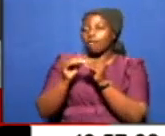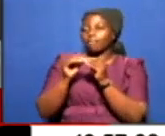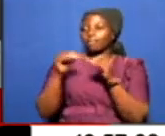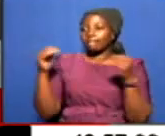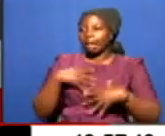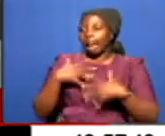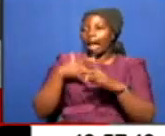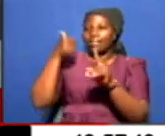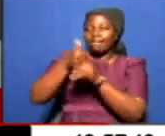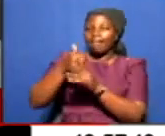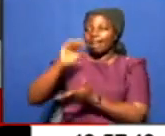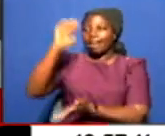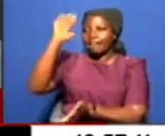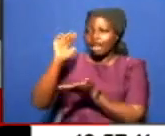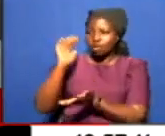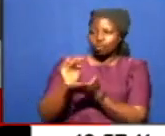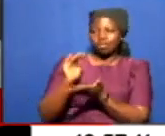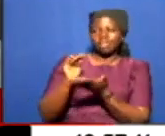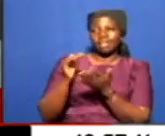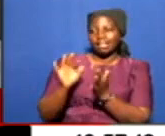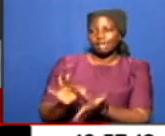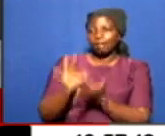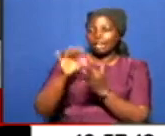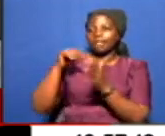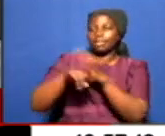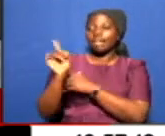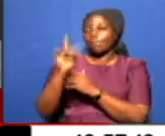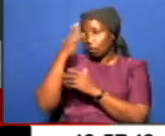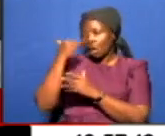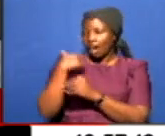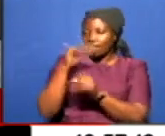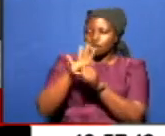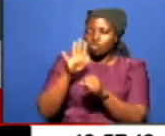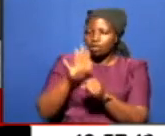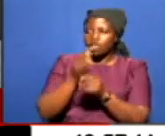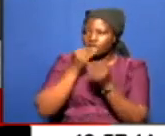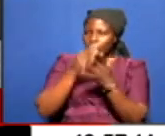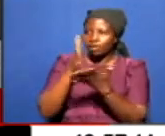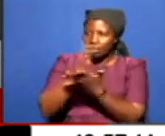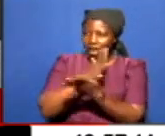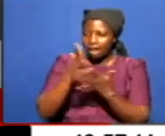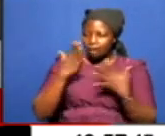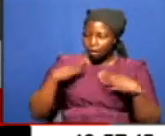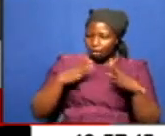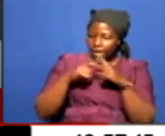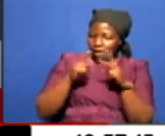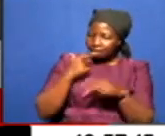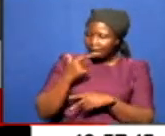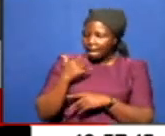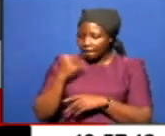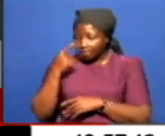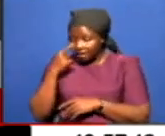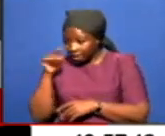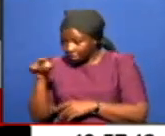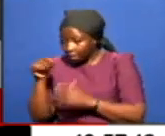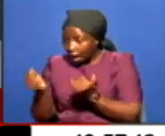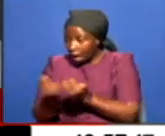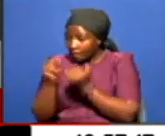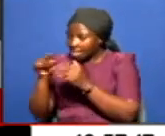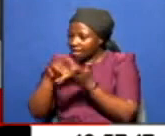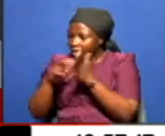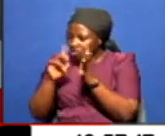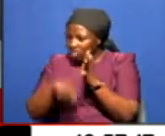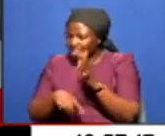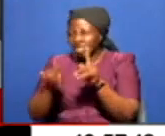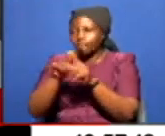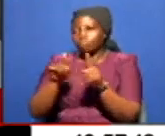Nairobi, because now there's a lot of sharing of information. People are beginning to say, I saw this happening, what does it mean? And even from capacity